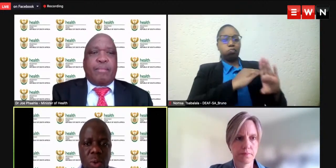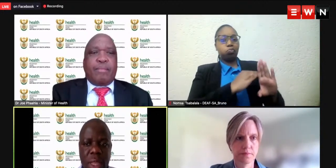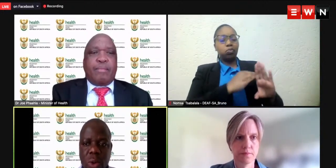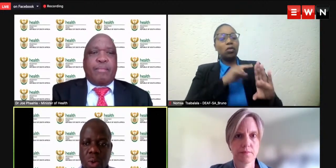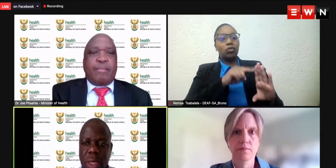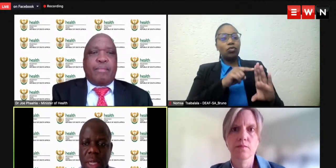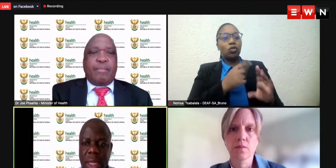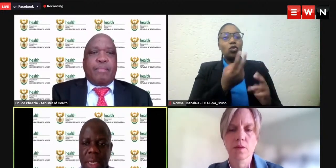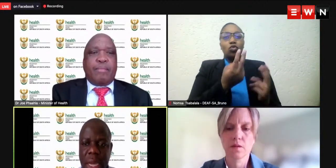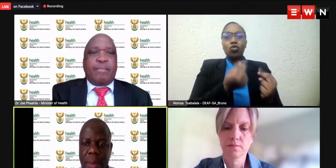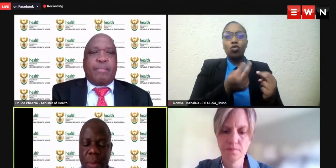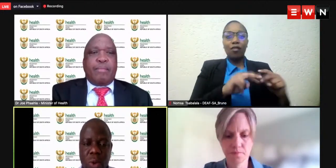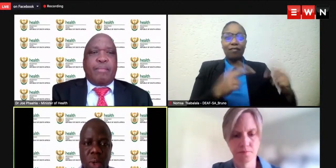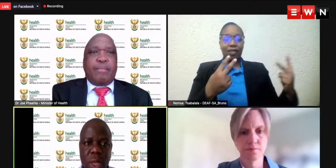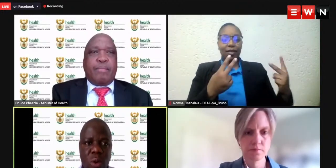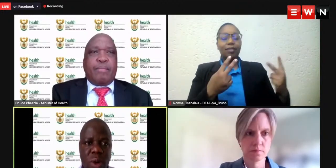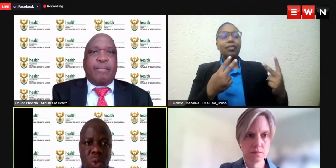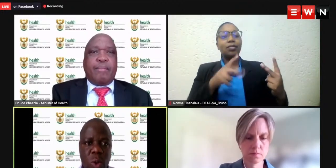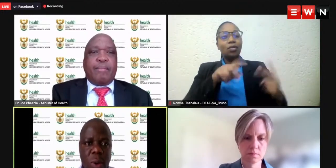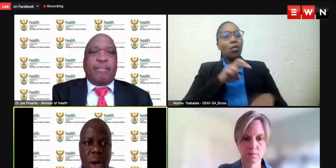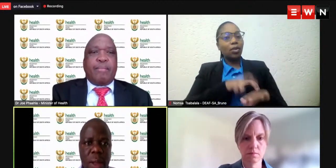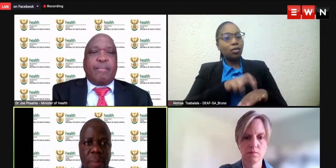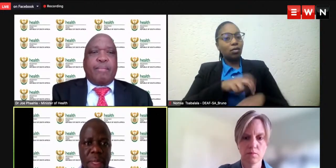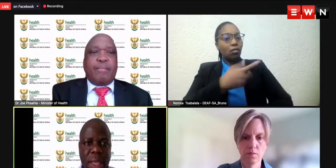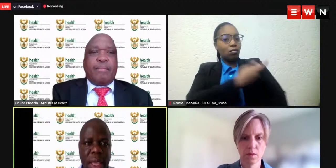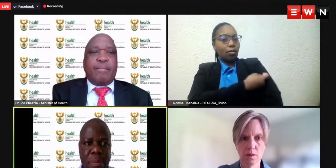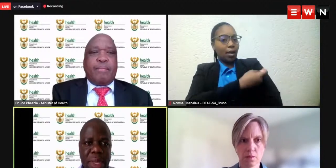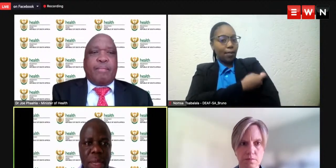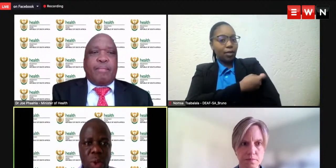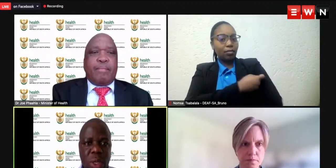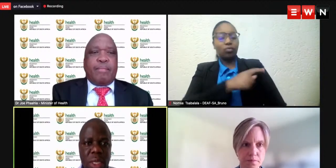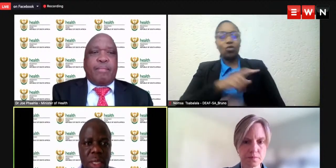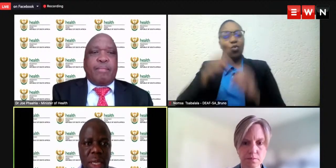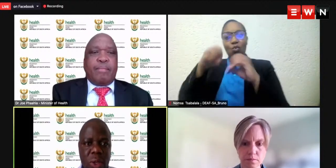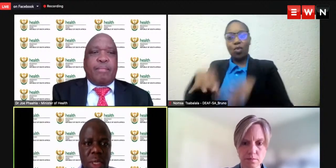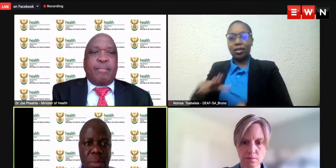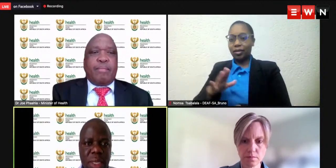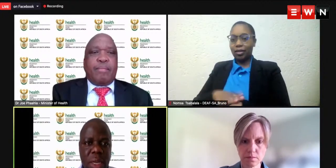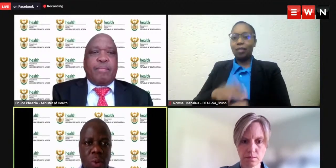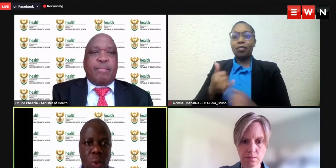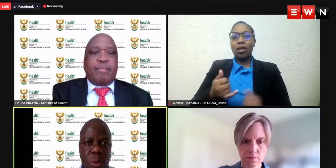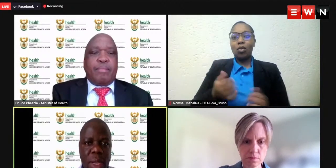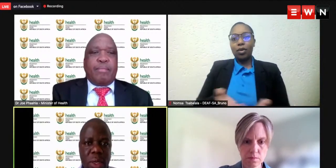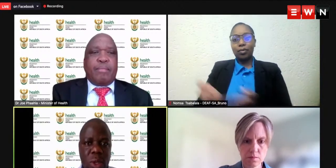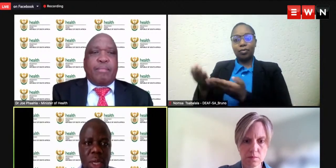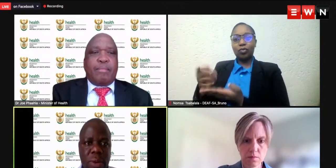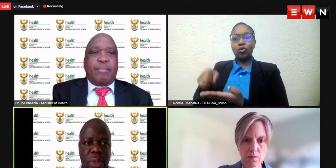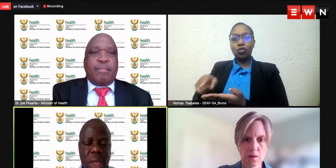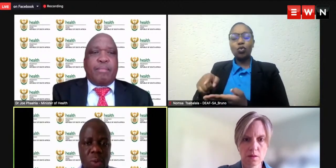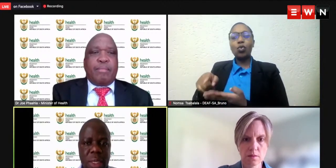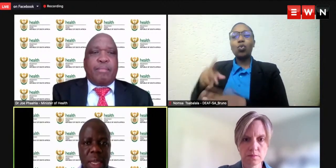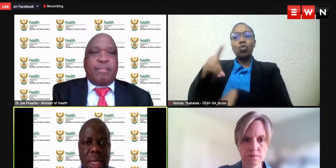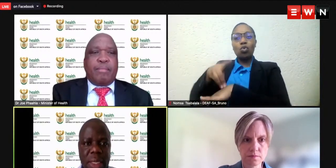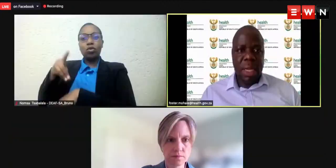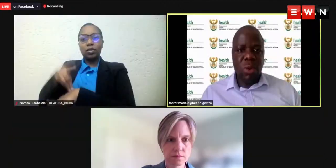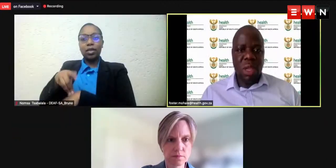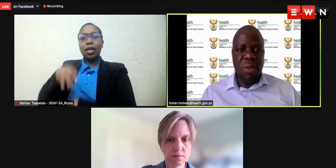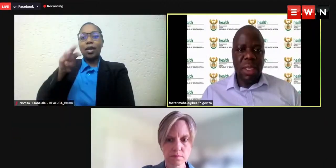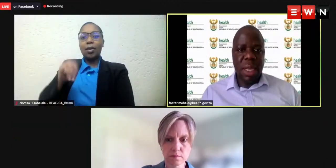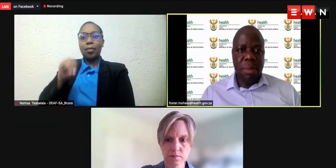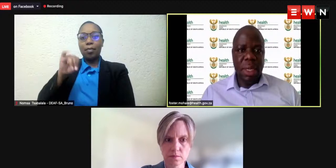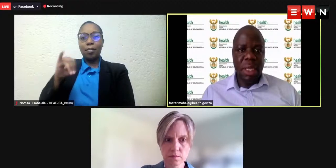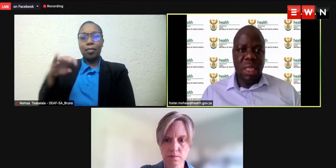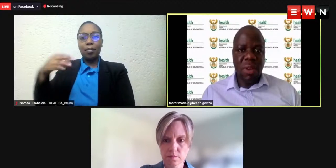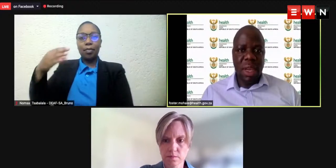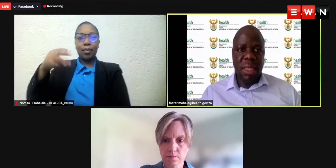So without wasting any time, I'm going to hand over to our epidemiologist, Dr. Michelle Groom and Dr. Wasila Yassad, to give